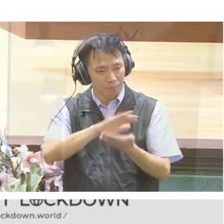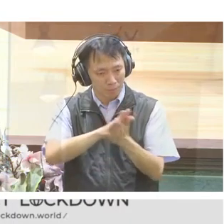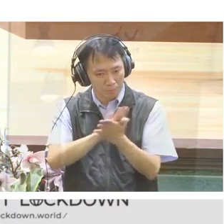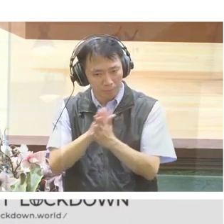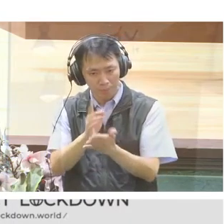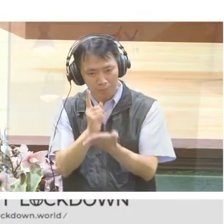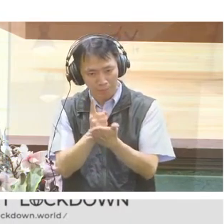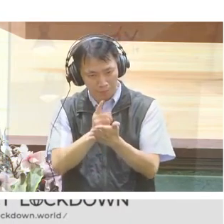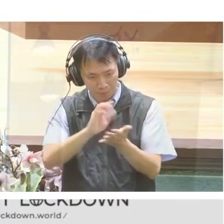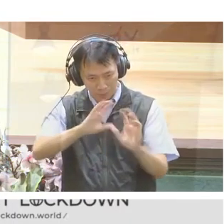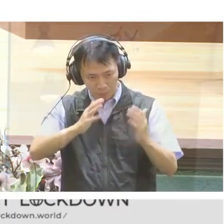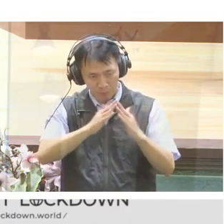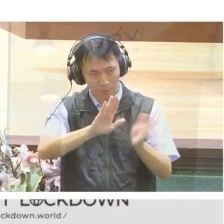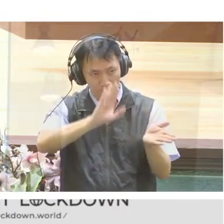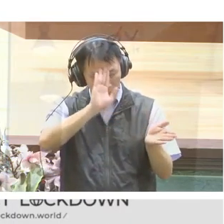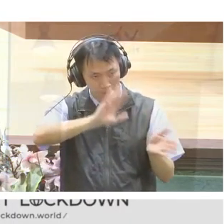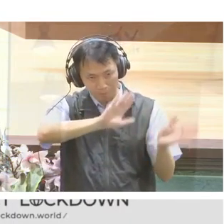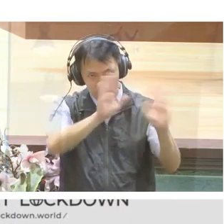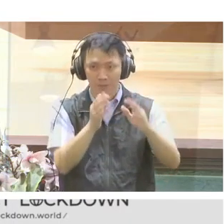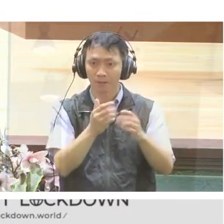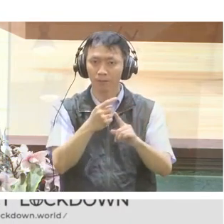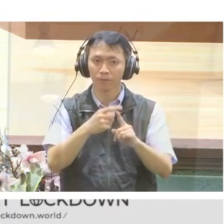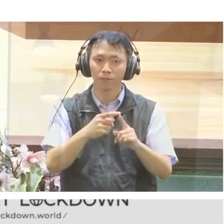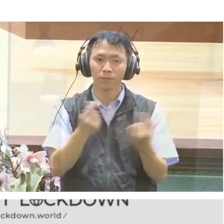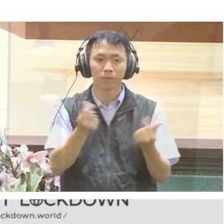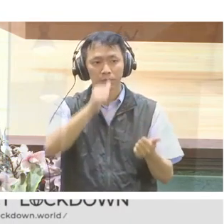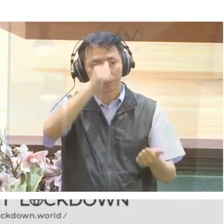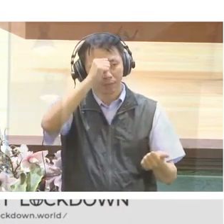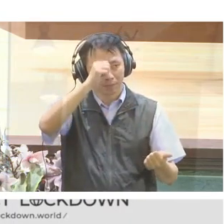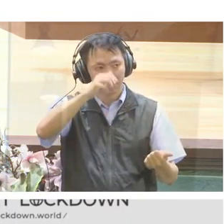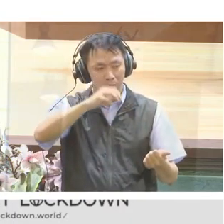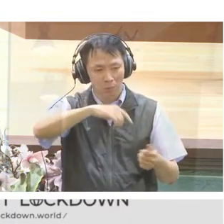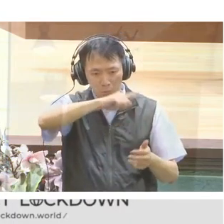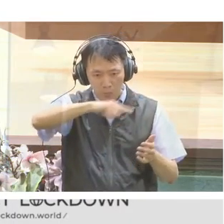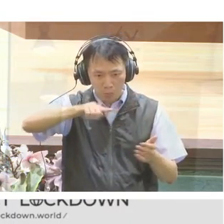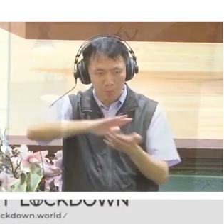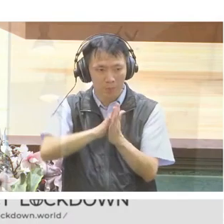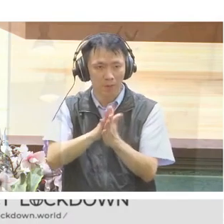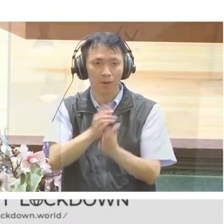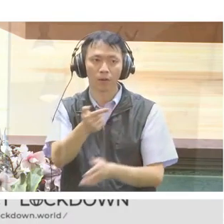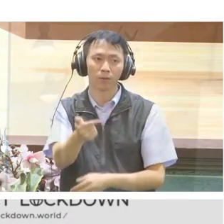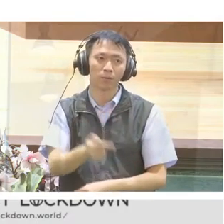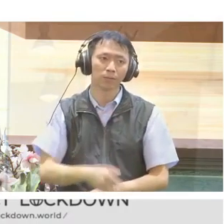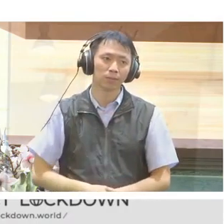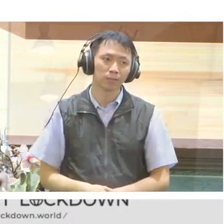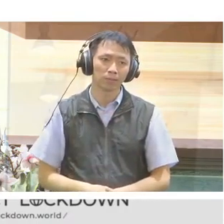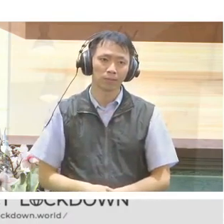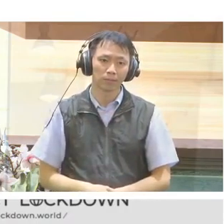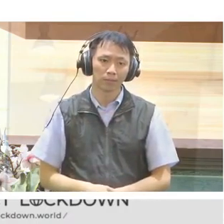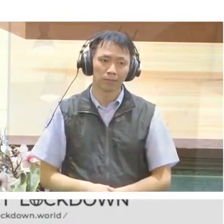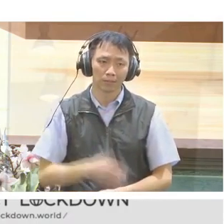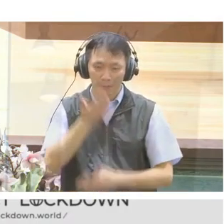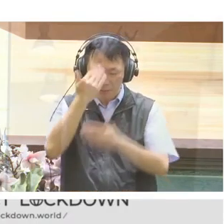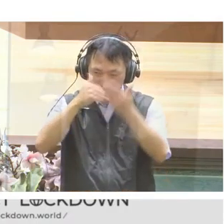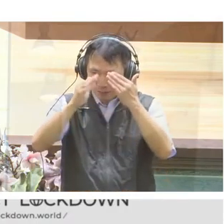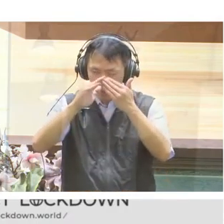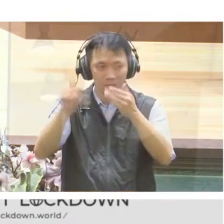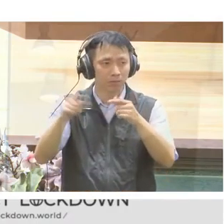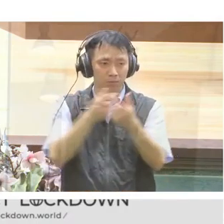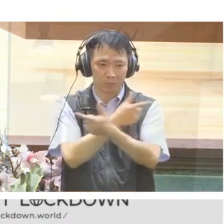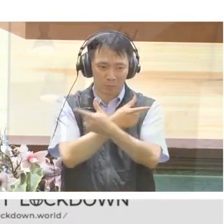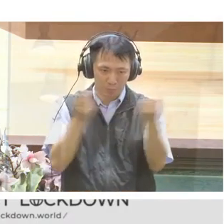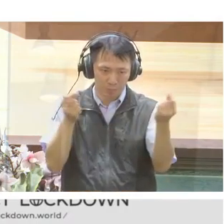example, India's been quite knee-jerk compared to Sweden, which was much more relaxed and very consistent. So what you see